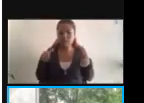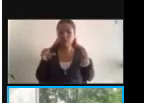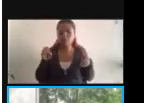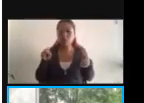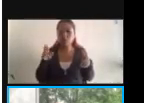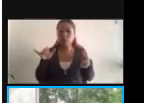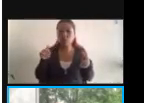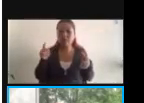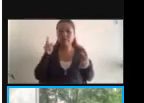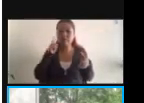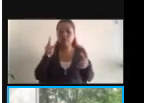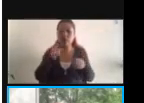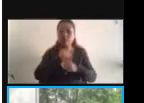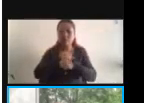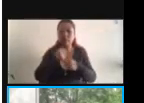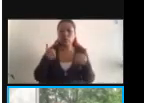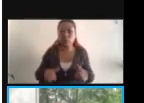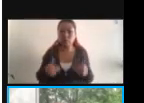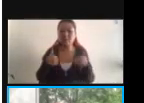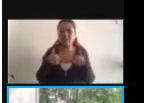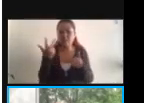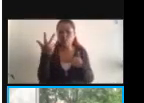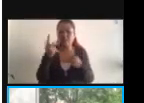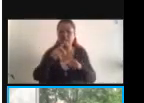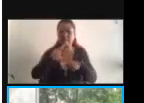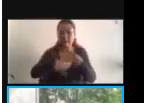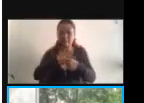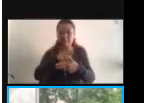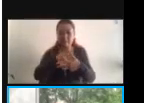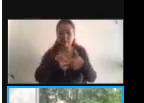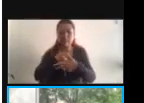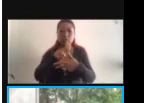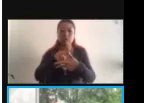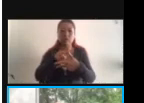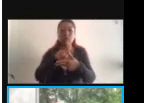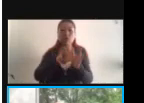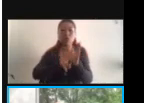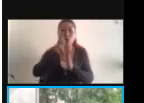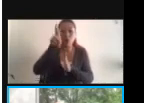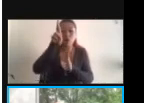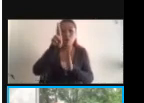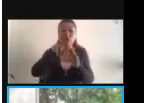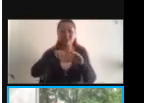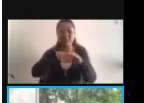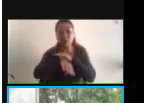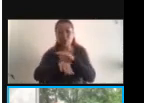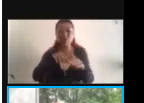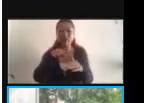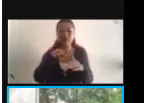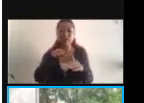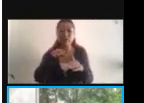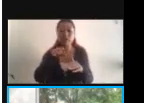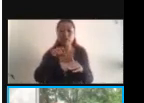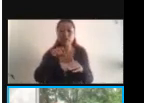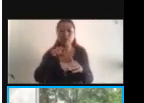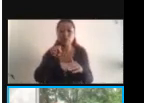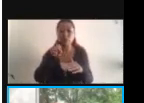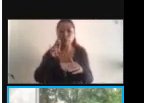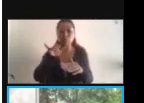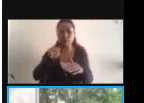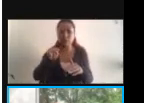for humans, there are three different types. One is the launch and entry suit. The one that you see,